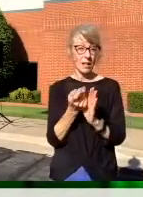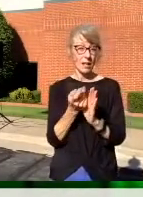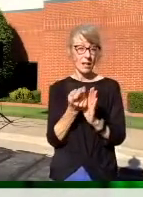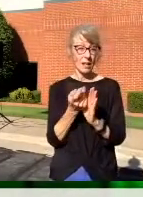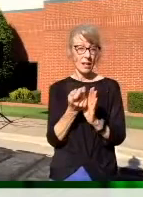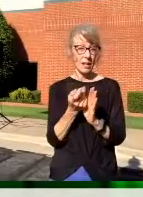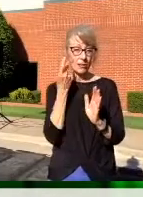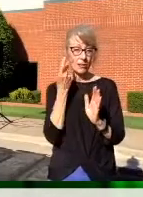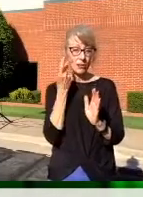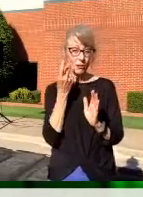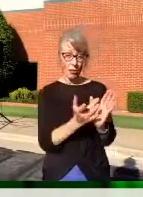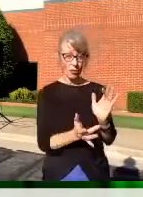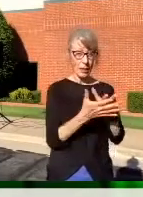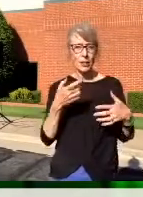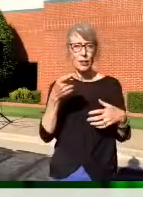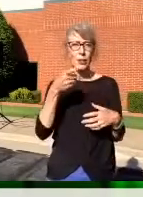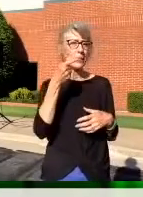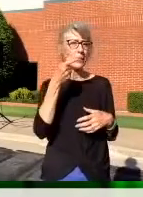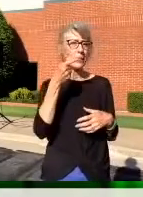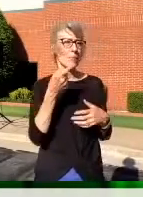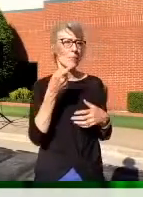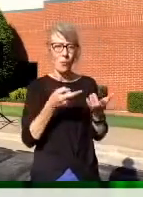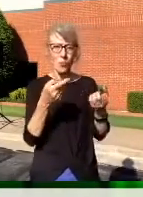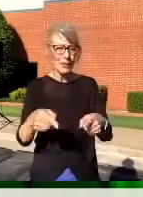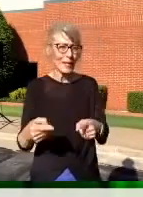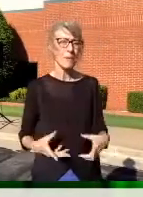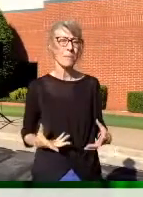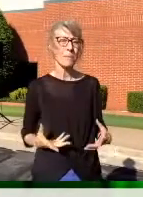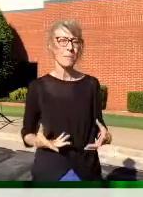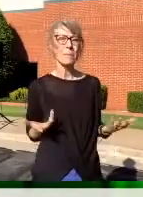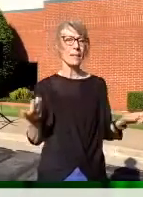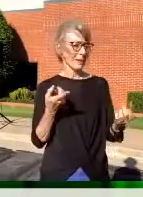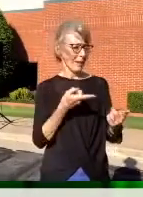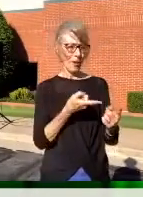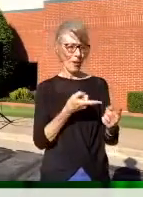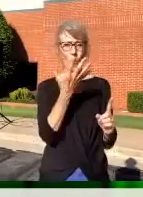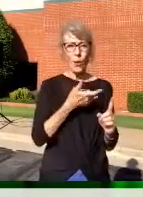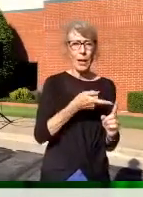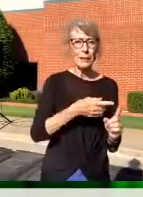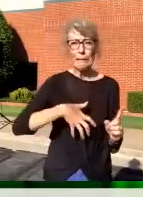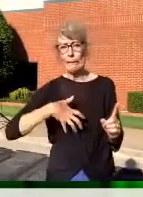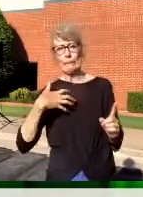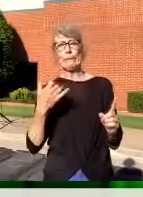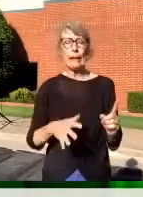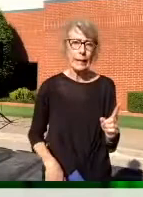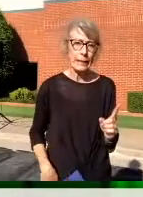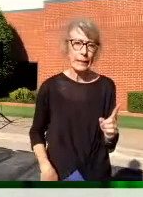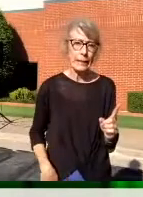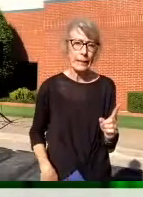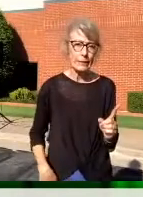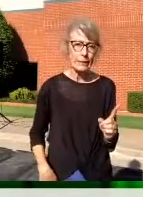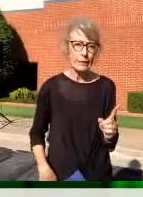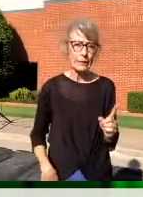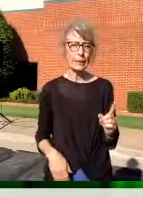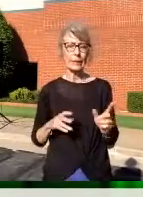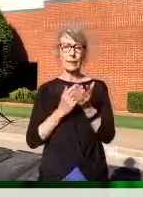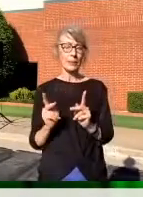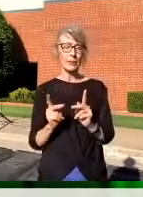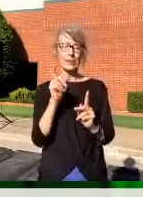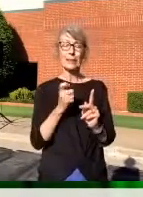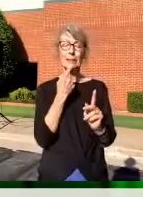got into him? What has possessed him? Somebody needs to stop Jesus from behaving like a